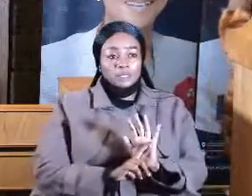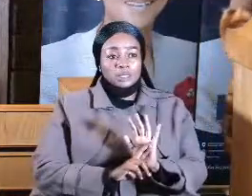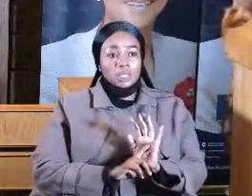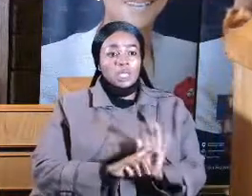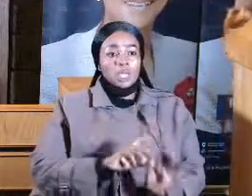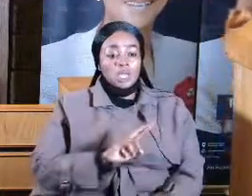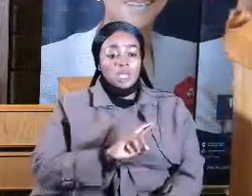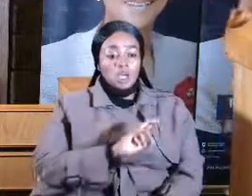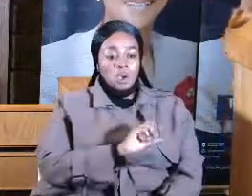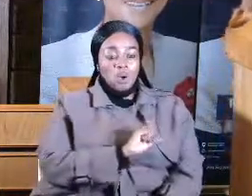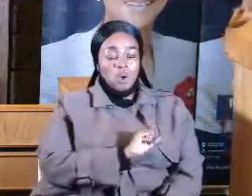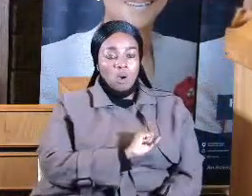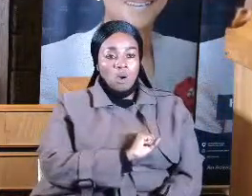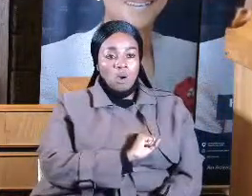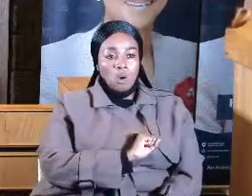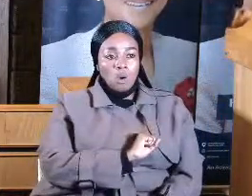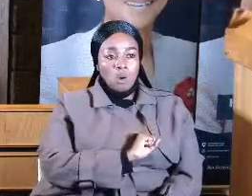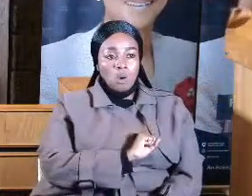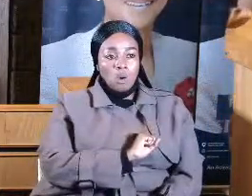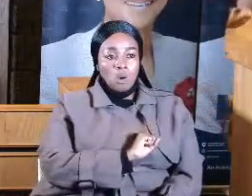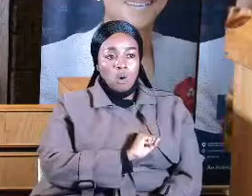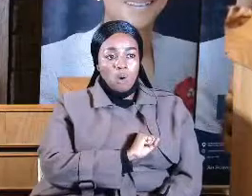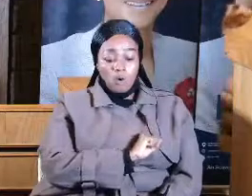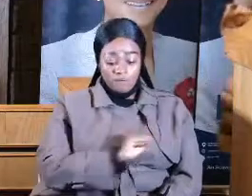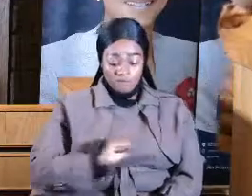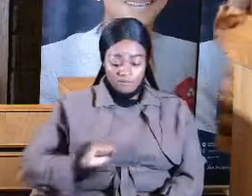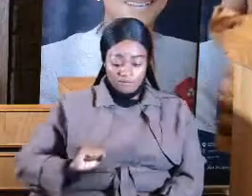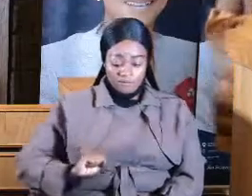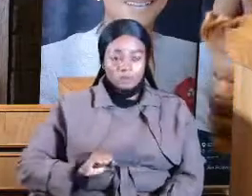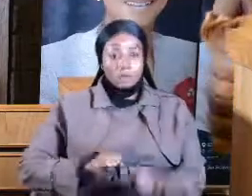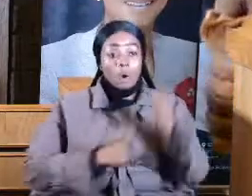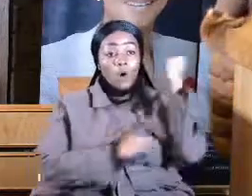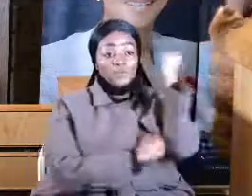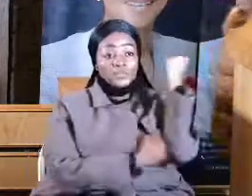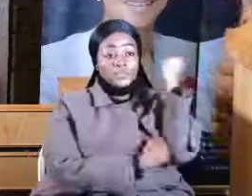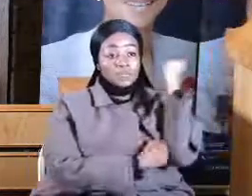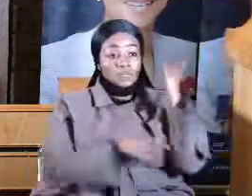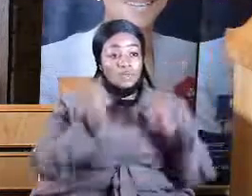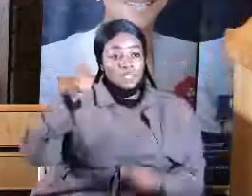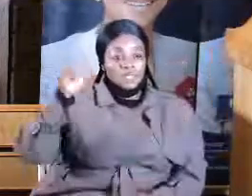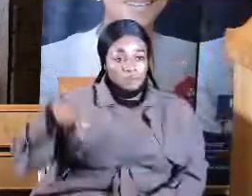speaker, Mekerol Mugube. A round of applause for Mekerol.